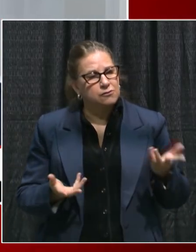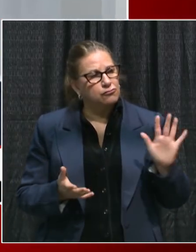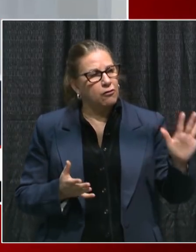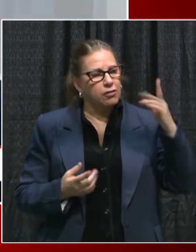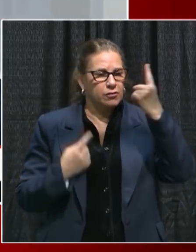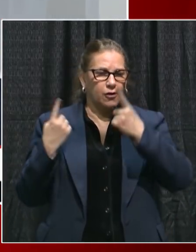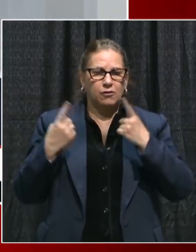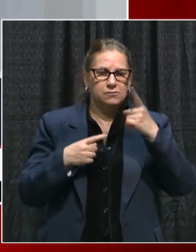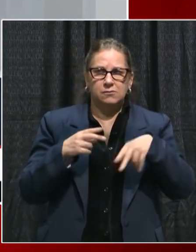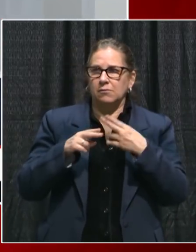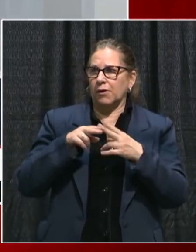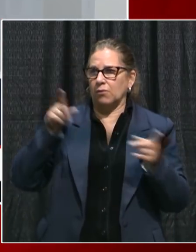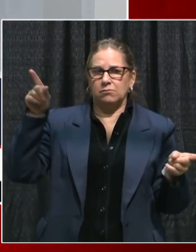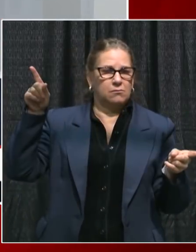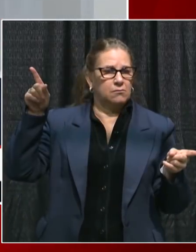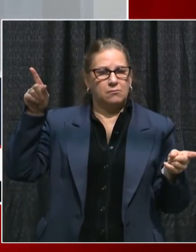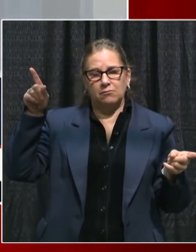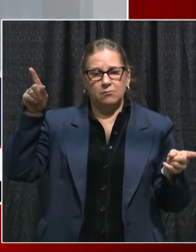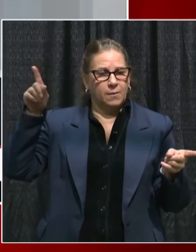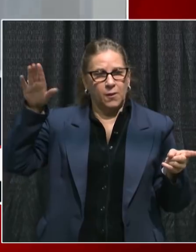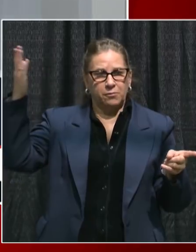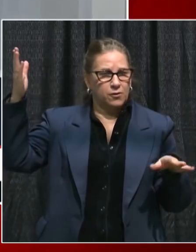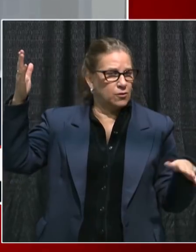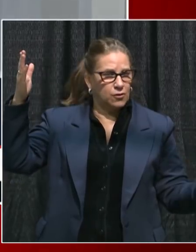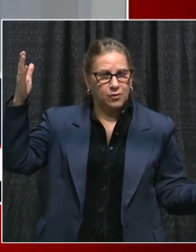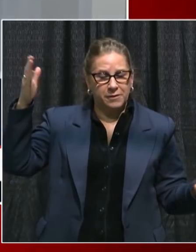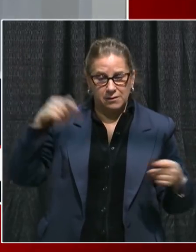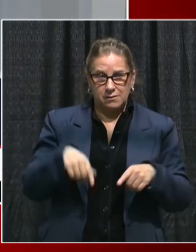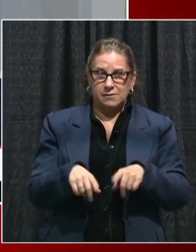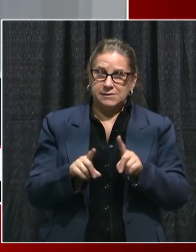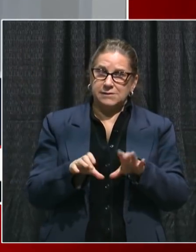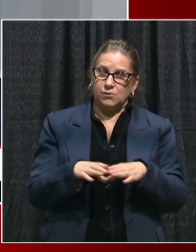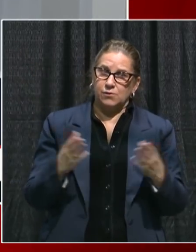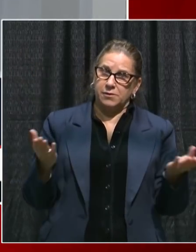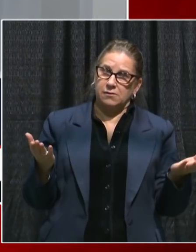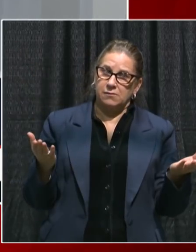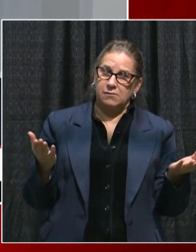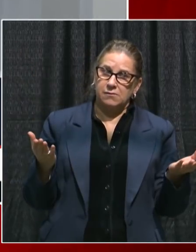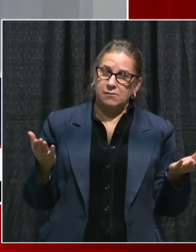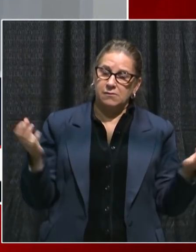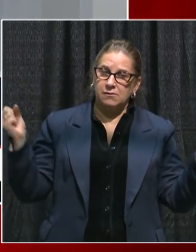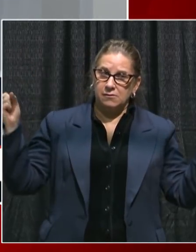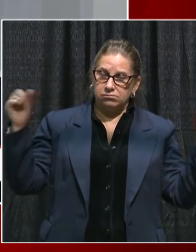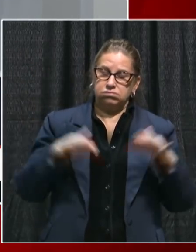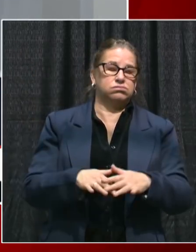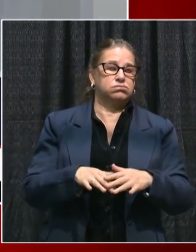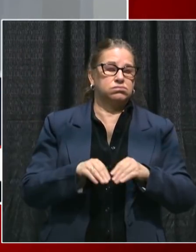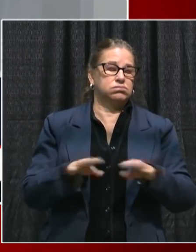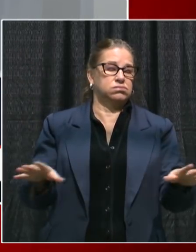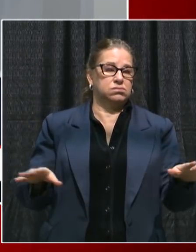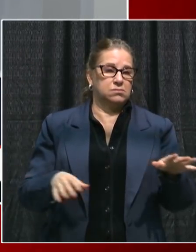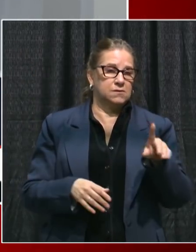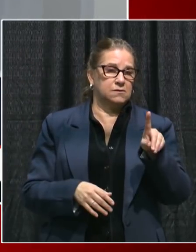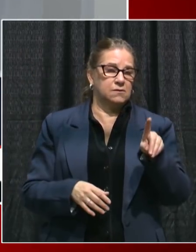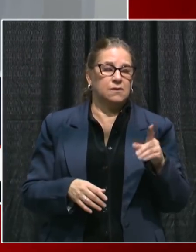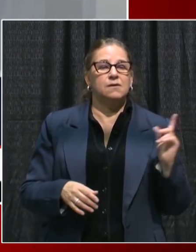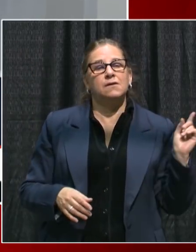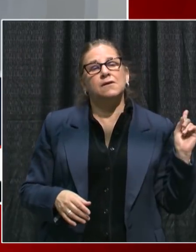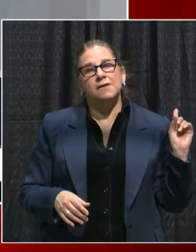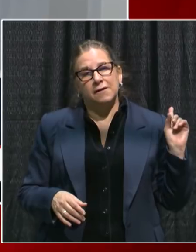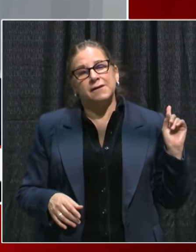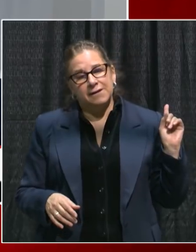neighboring jurisdictions or even DC itself opens up to some degree? Well, all of the models that are